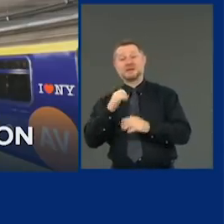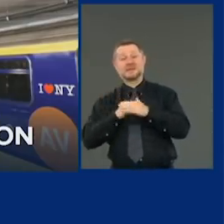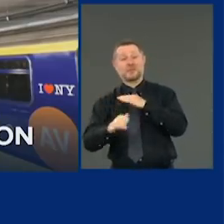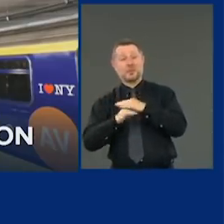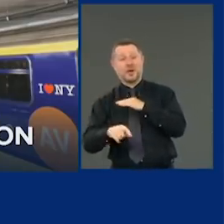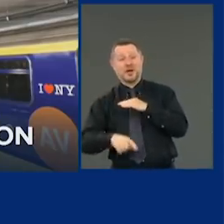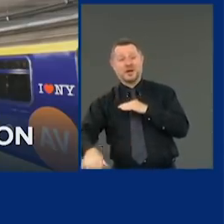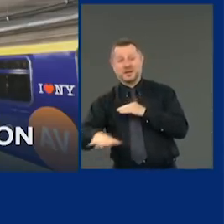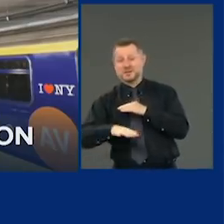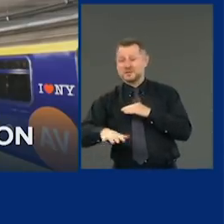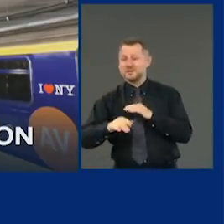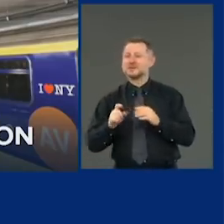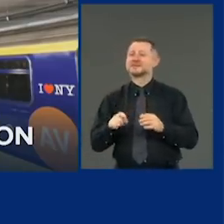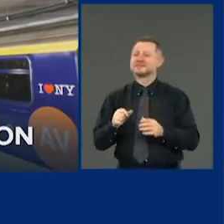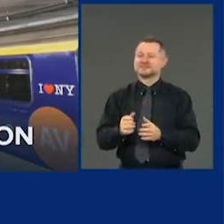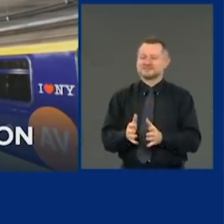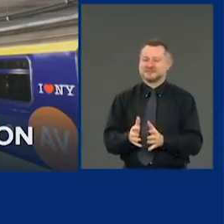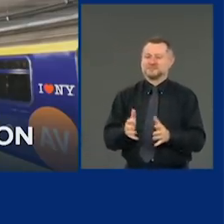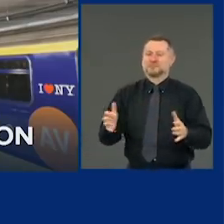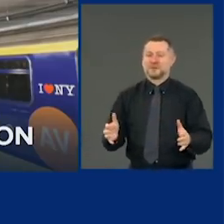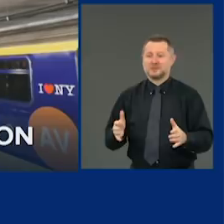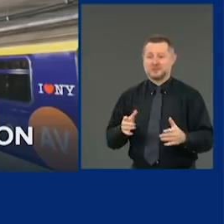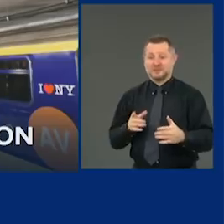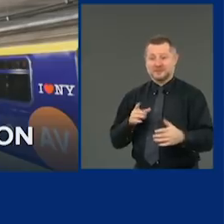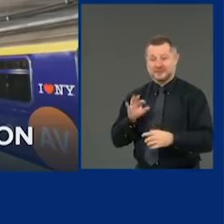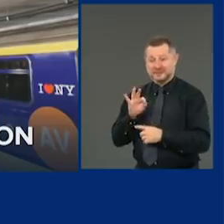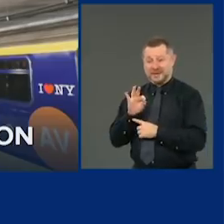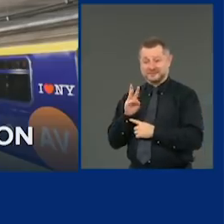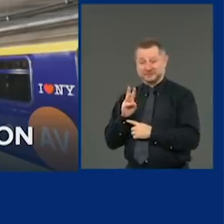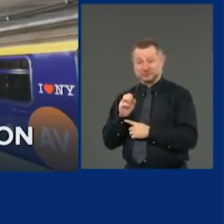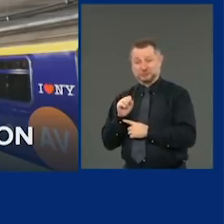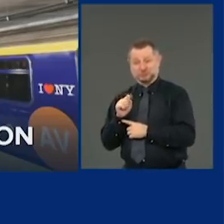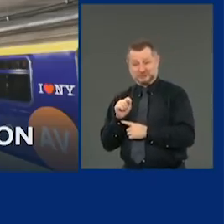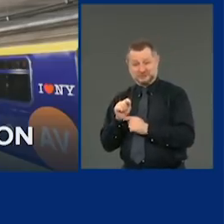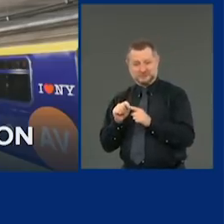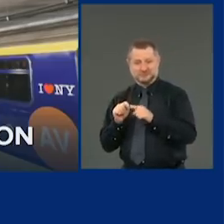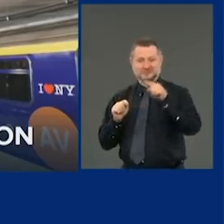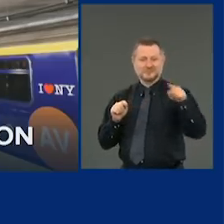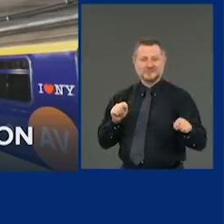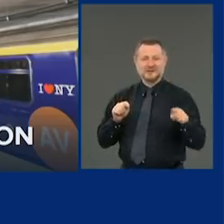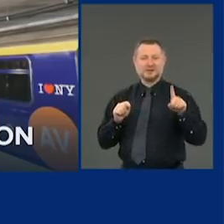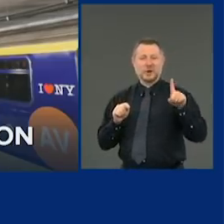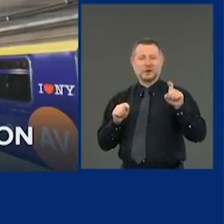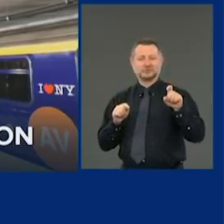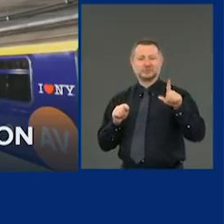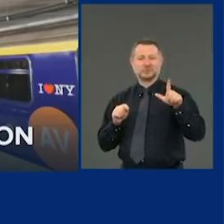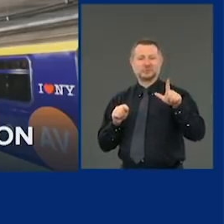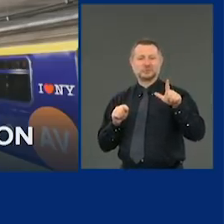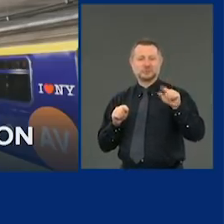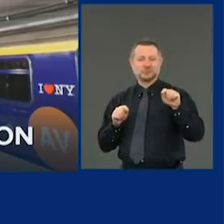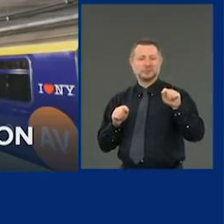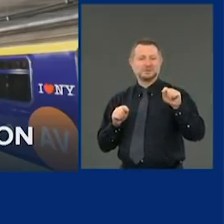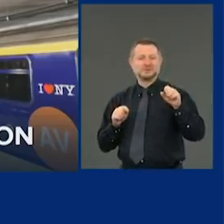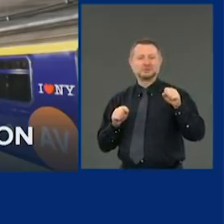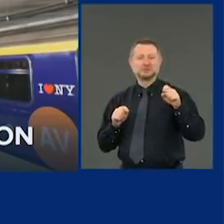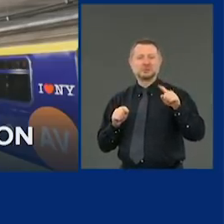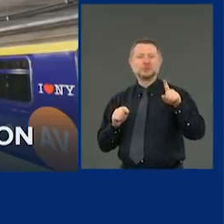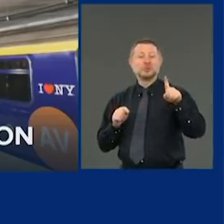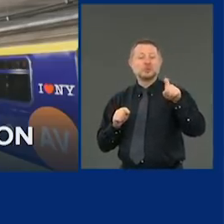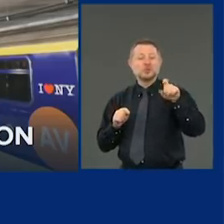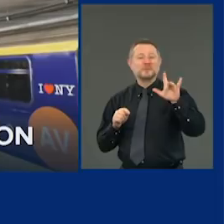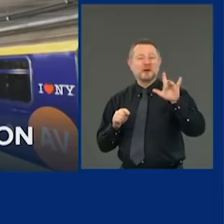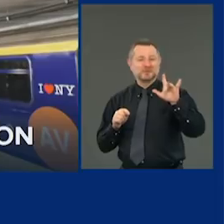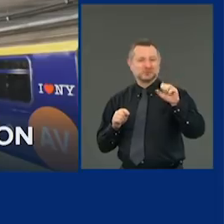for the 2nd Avenue subway goes from 96th Street to 125th Street, would open up that whole 125th Street